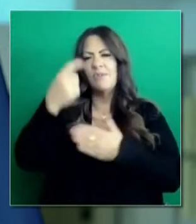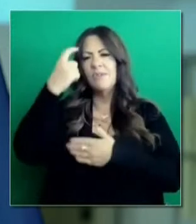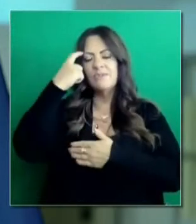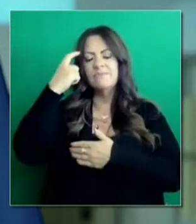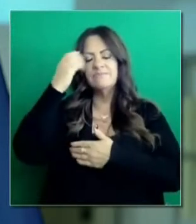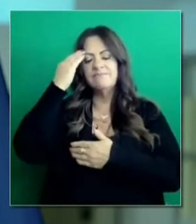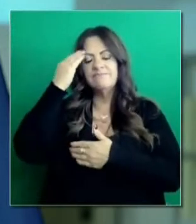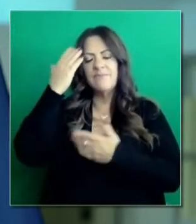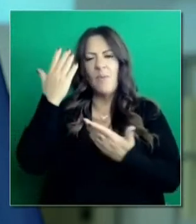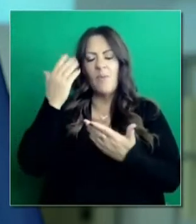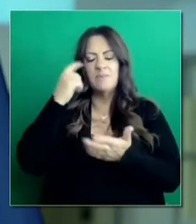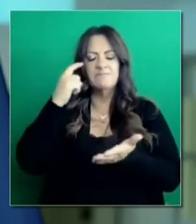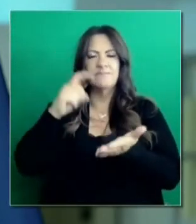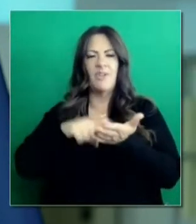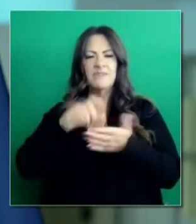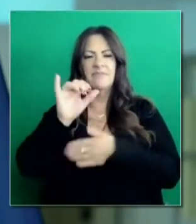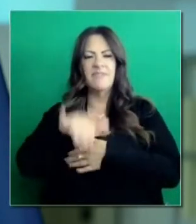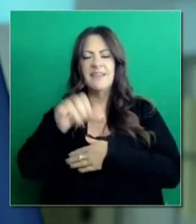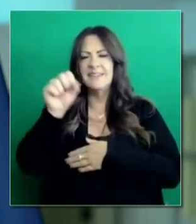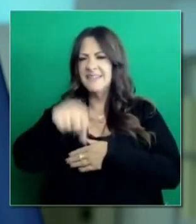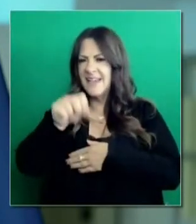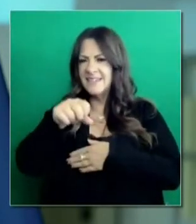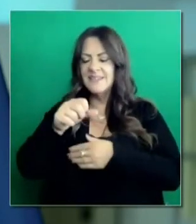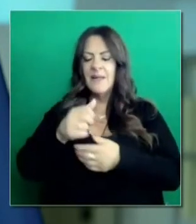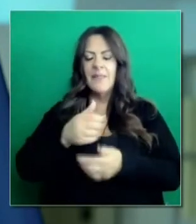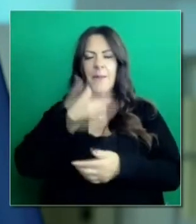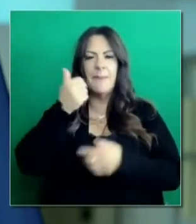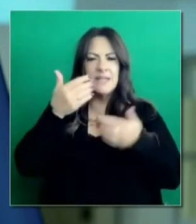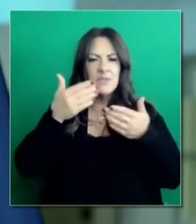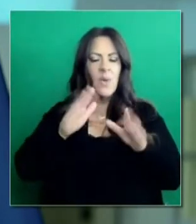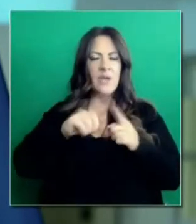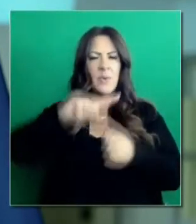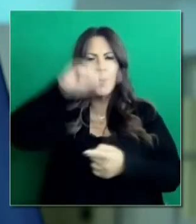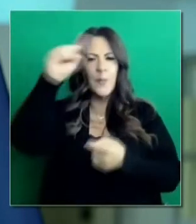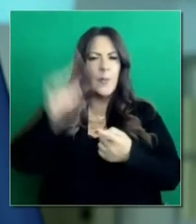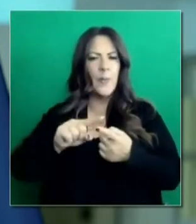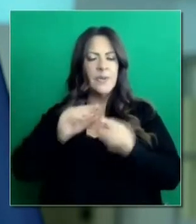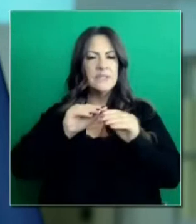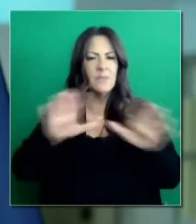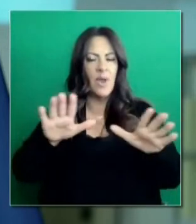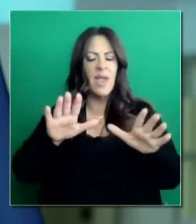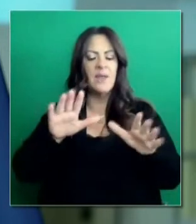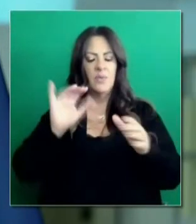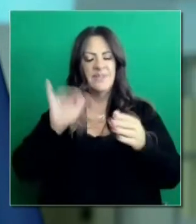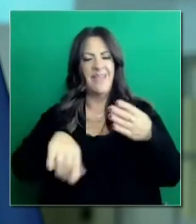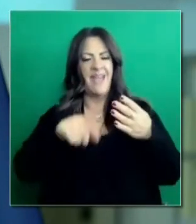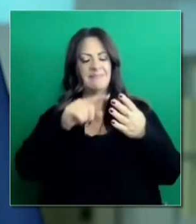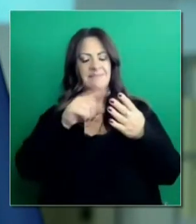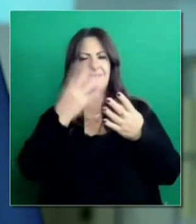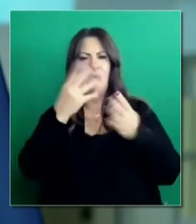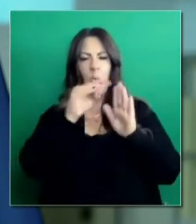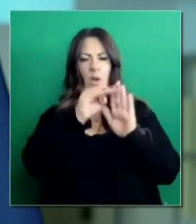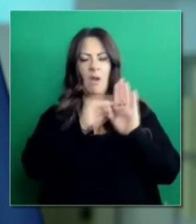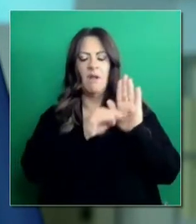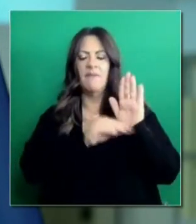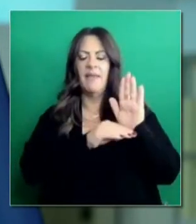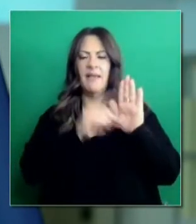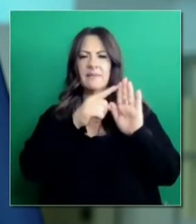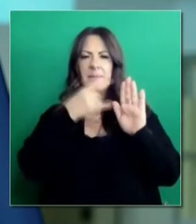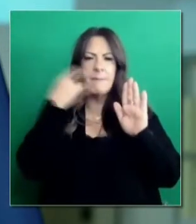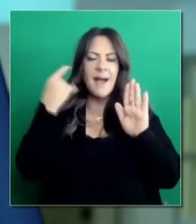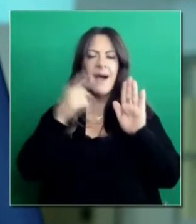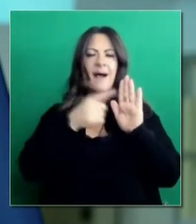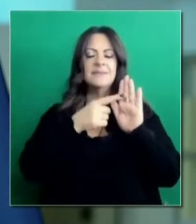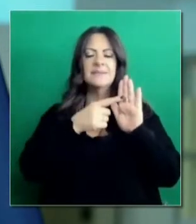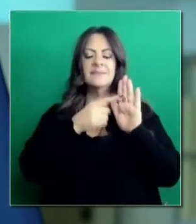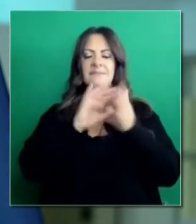relates to mitigation, the transmission of this pandemic. And so, look, we're going to hold to that. We're winning. We won 2 more lawsuits